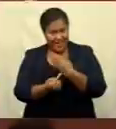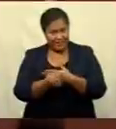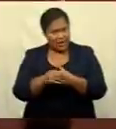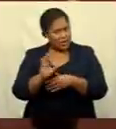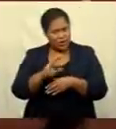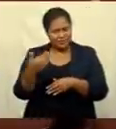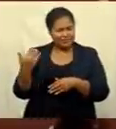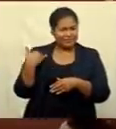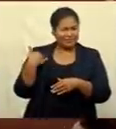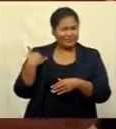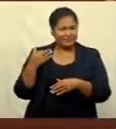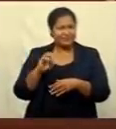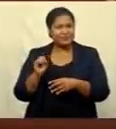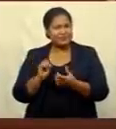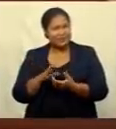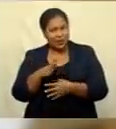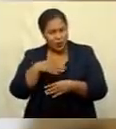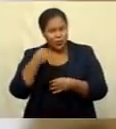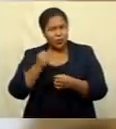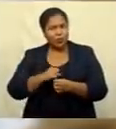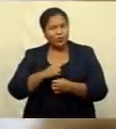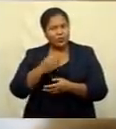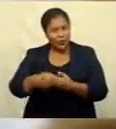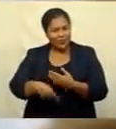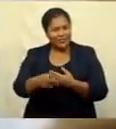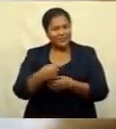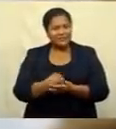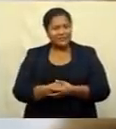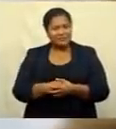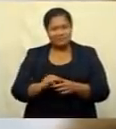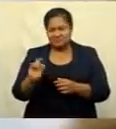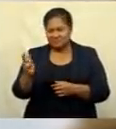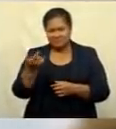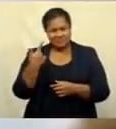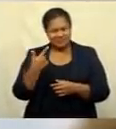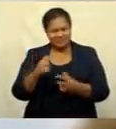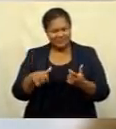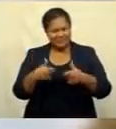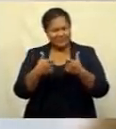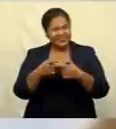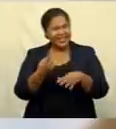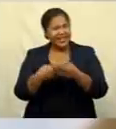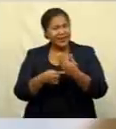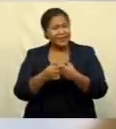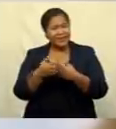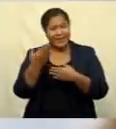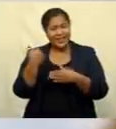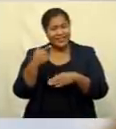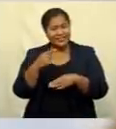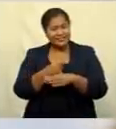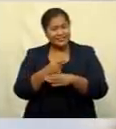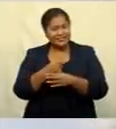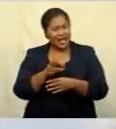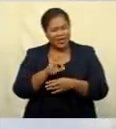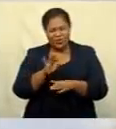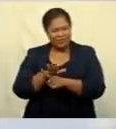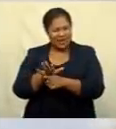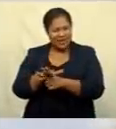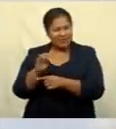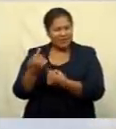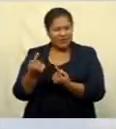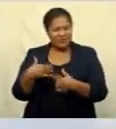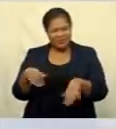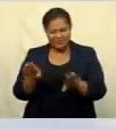their spirits. The lack of competitions that we've had for the past year, I don't really blame anybody.